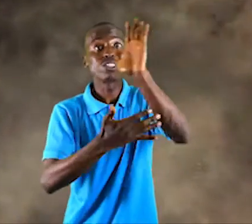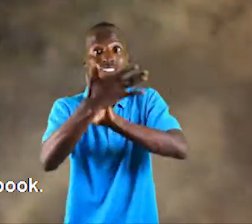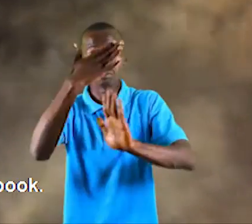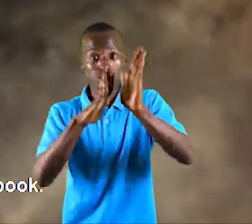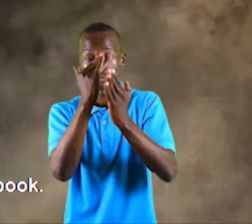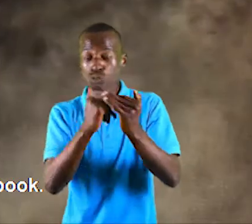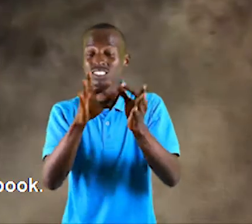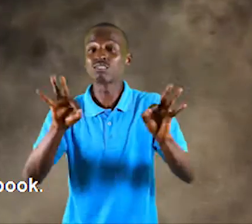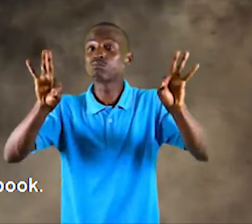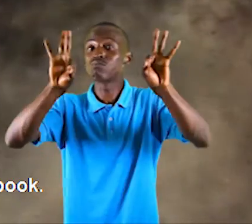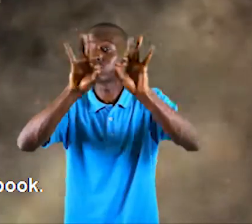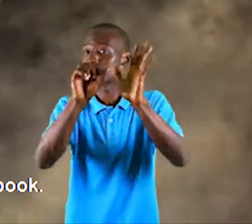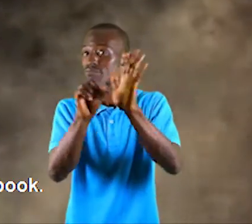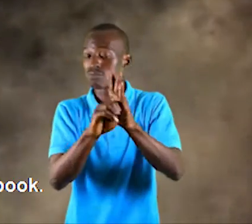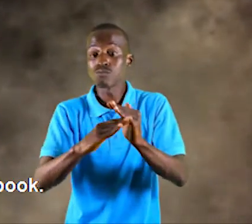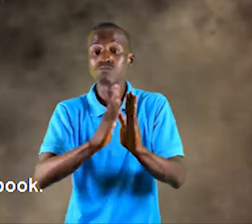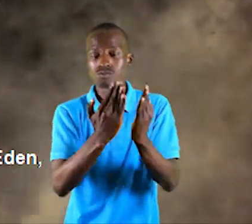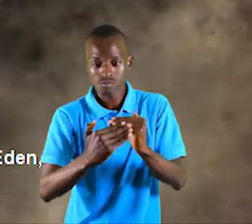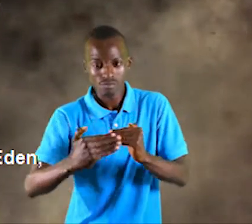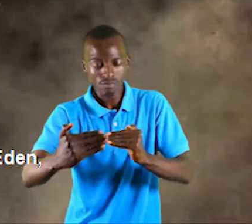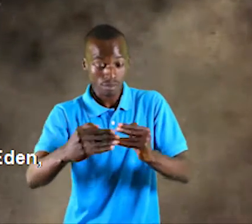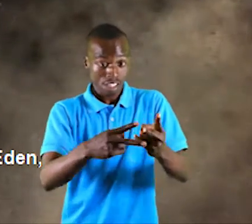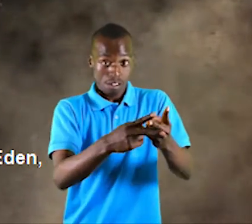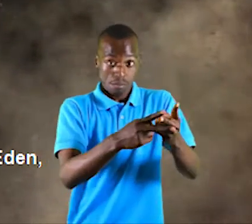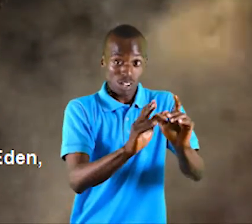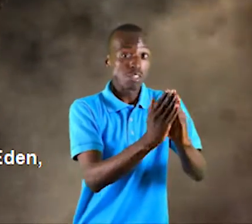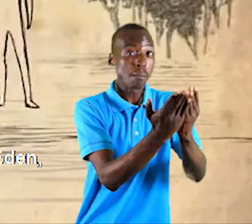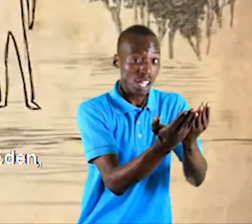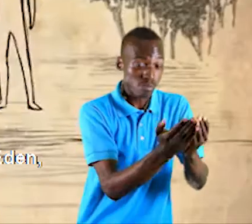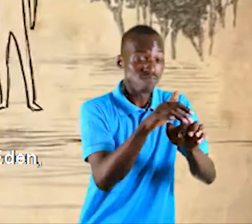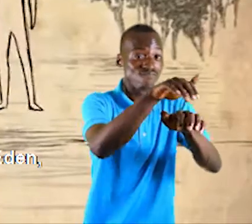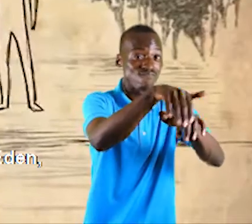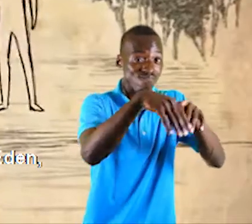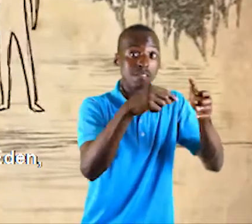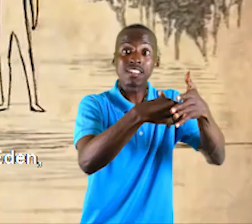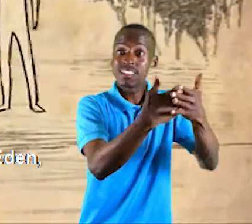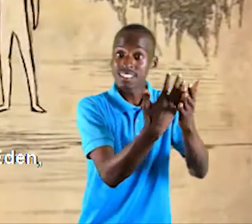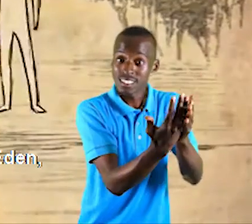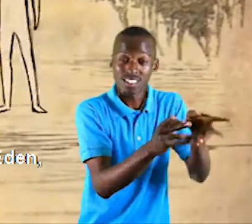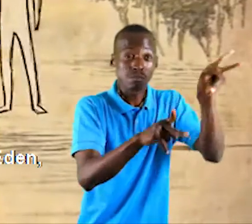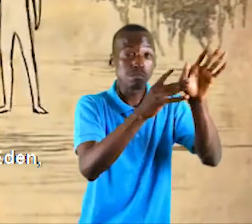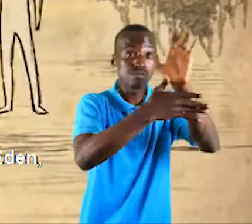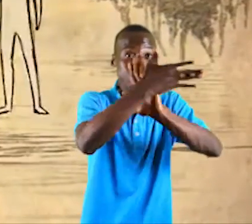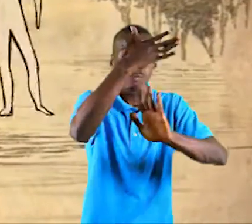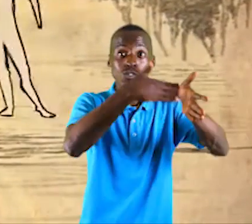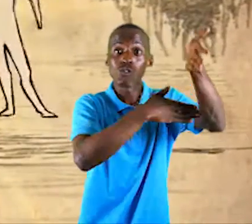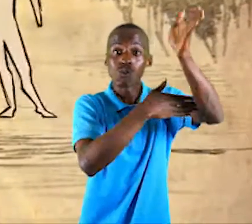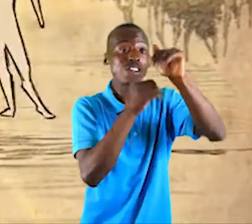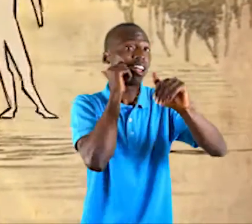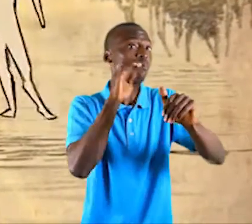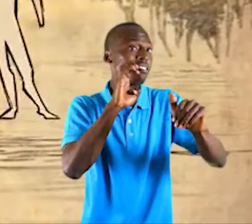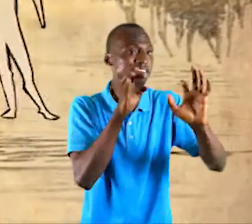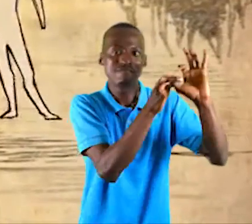God's presence, because it's really important for the rest of the book. At the beginning of the Bible, in the Garden of Eden, humanity was in God's presence. They had